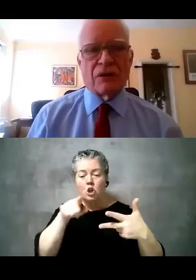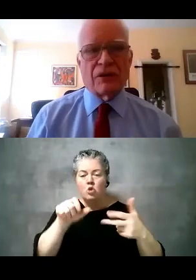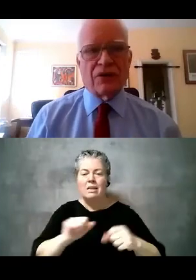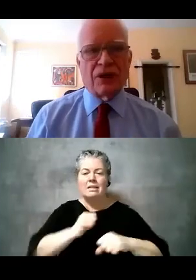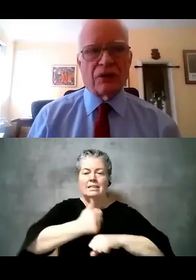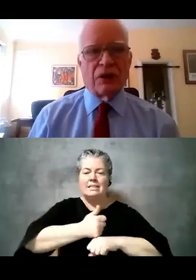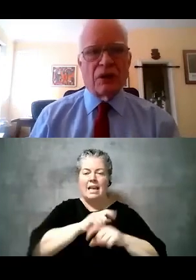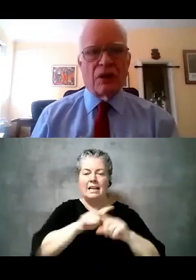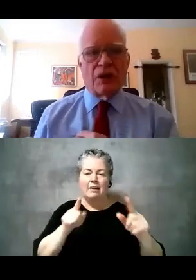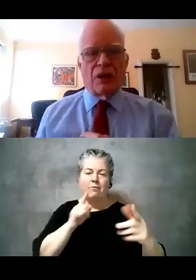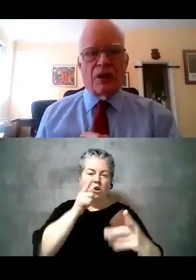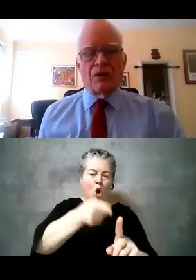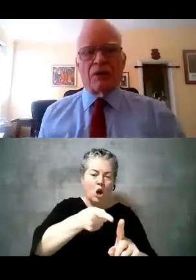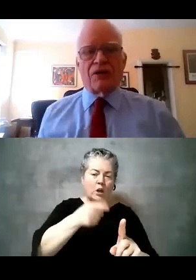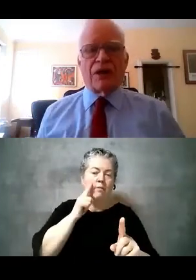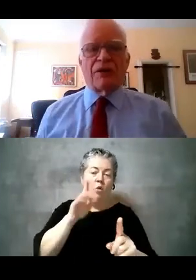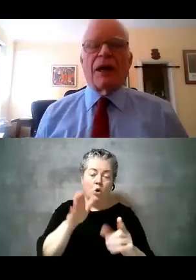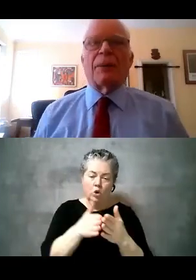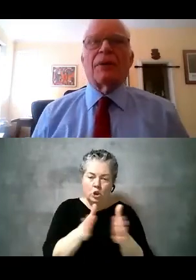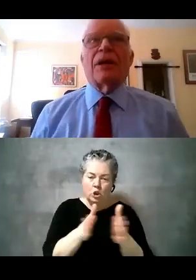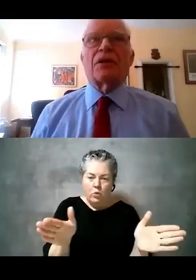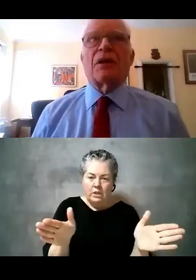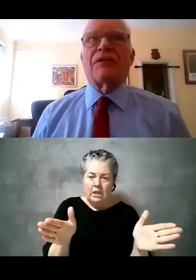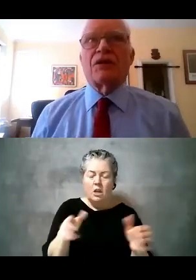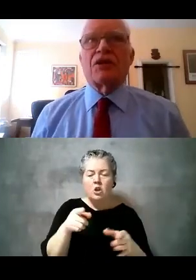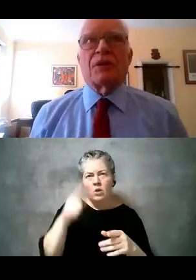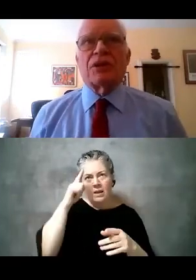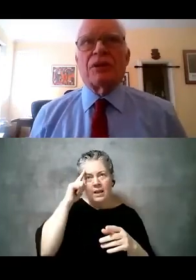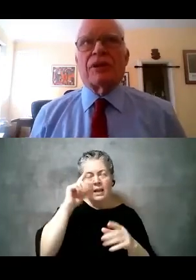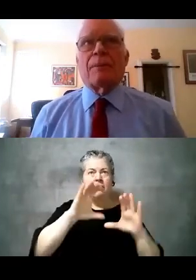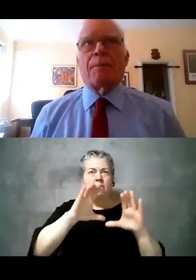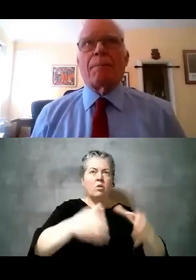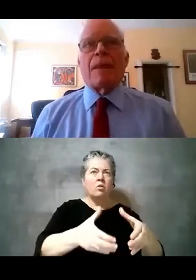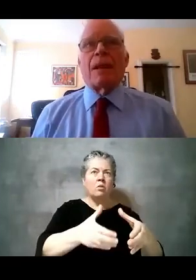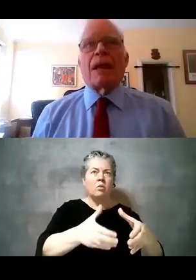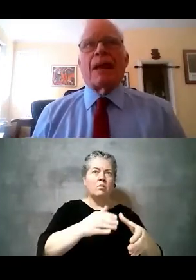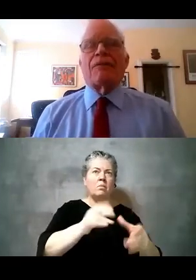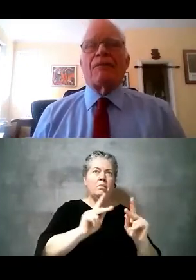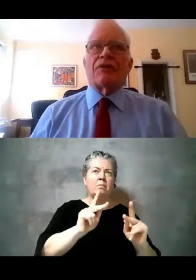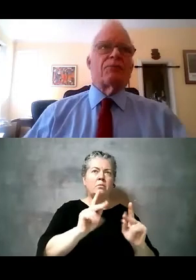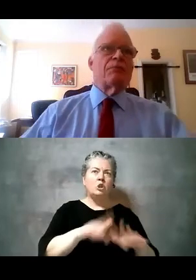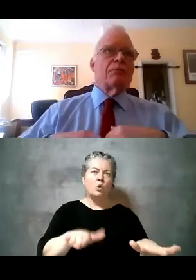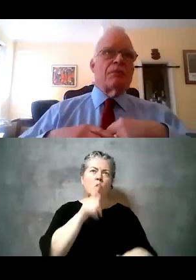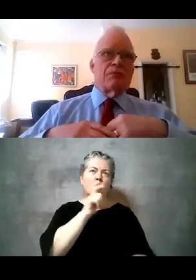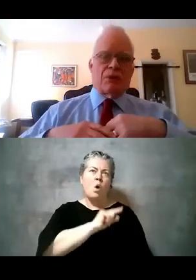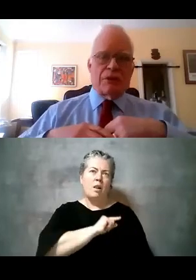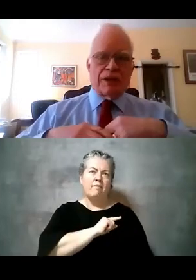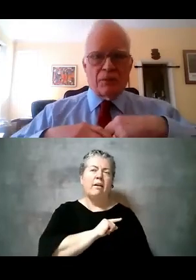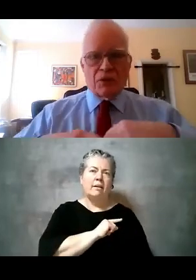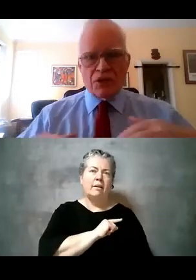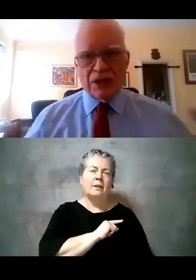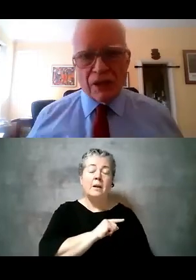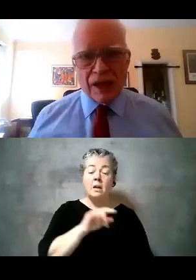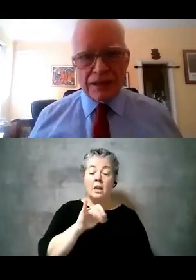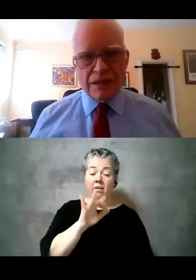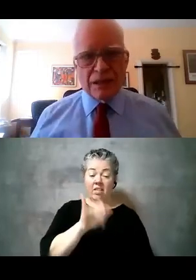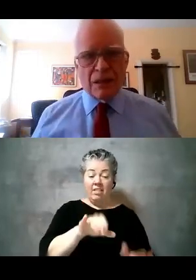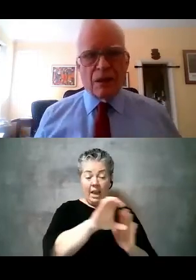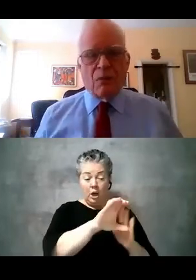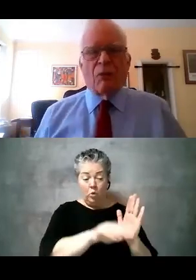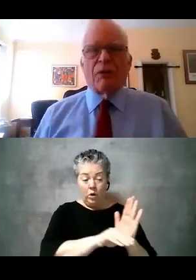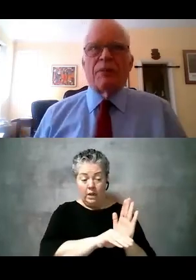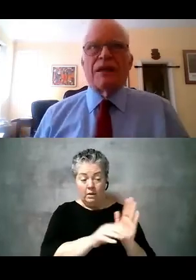your generalization. You could think of a population of eligible children. If this curriculum were